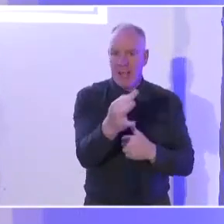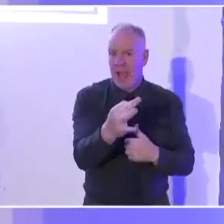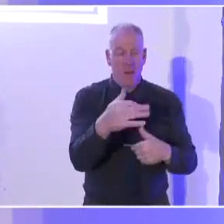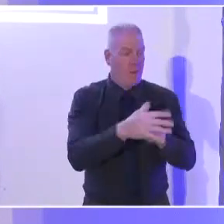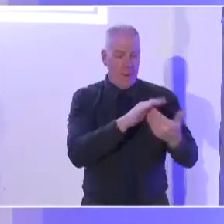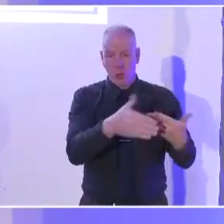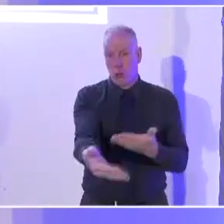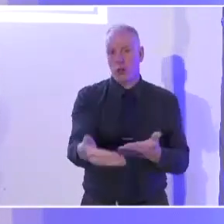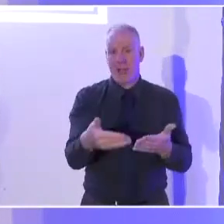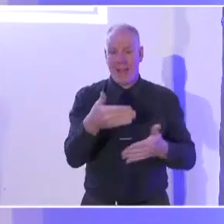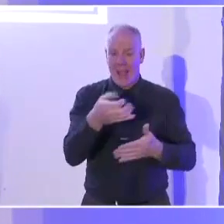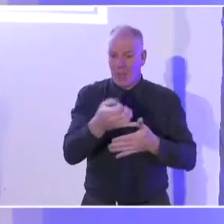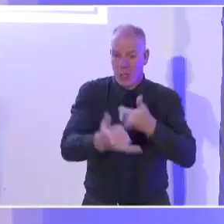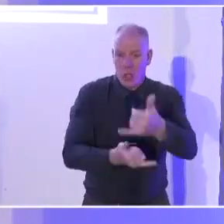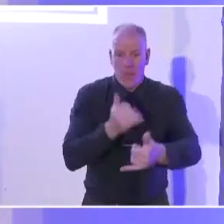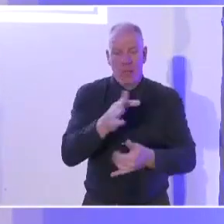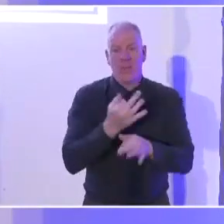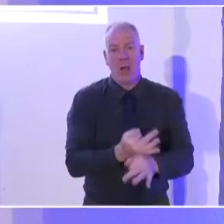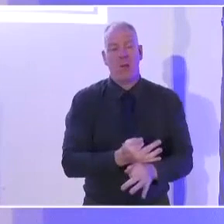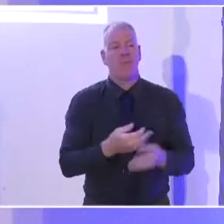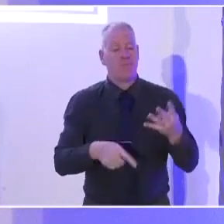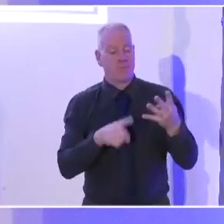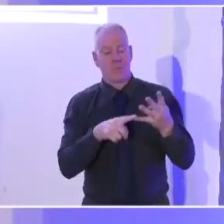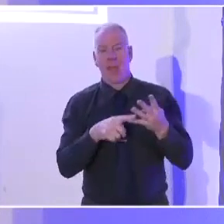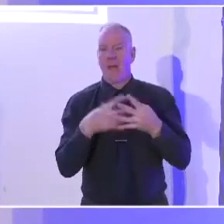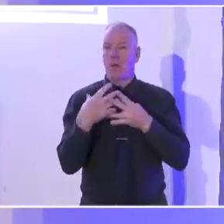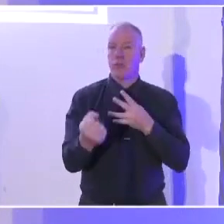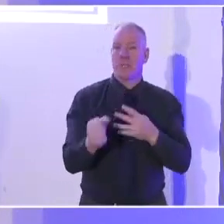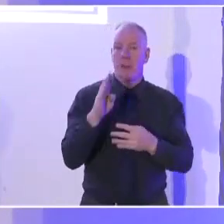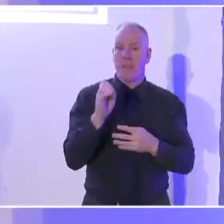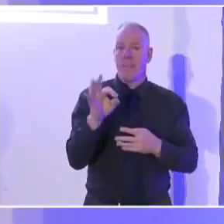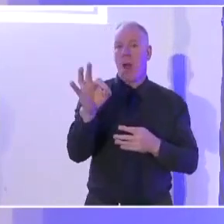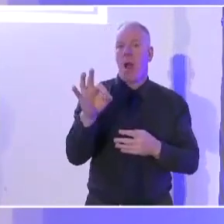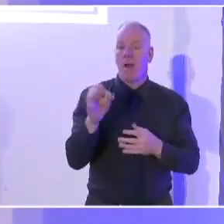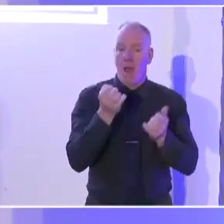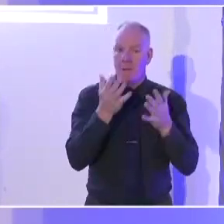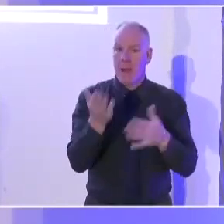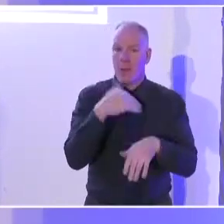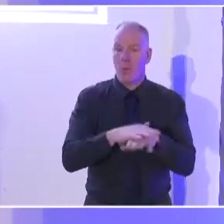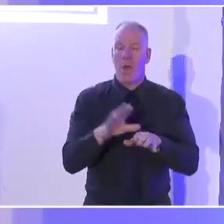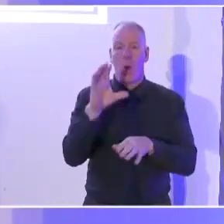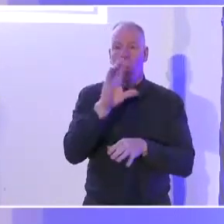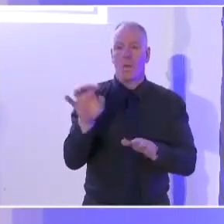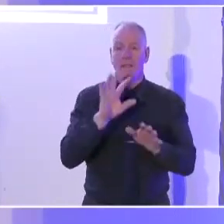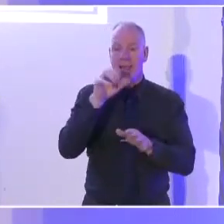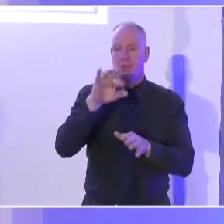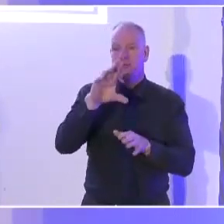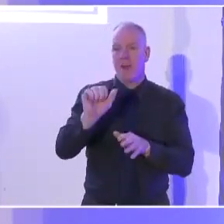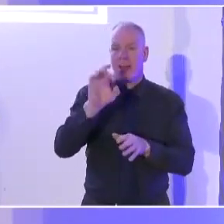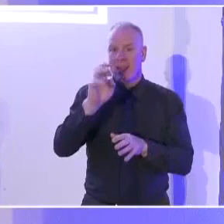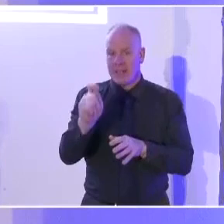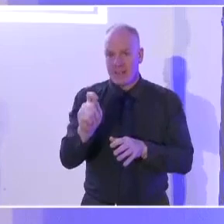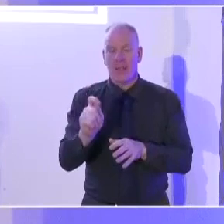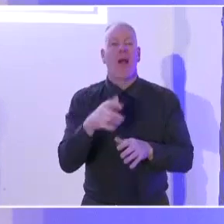induction stage and annually. They also had a data breach blog, which was available on the company's intranet. They also had